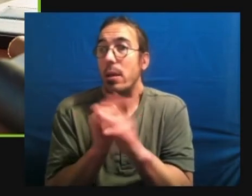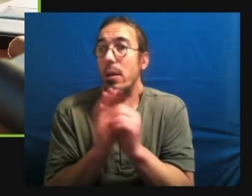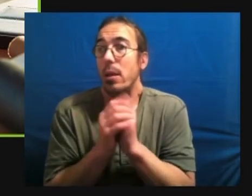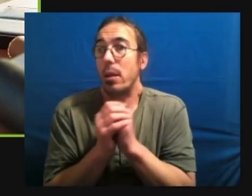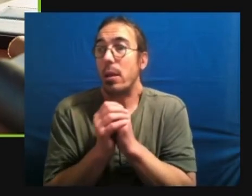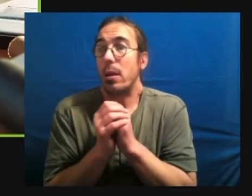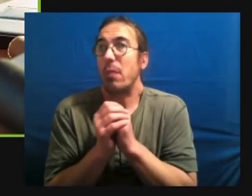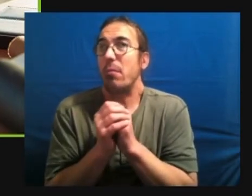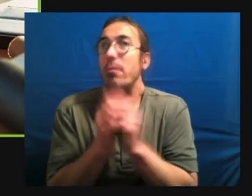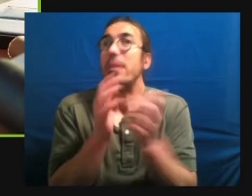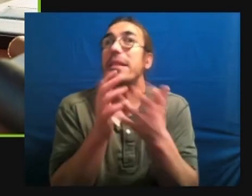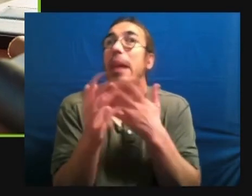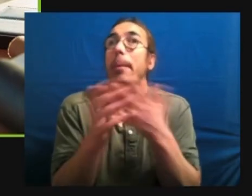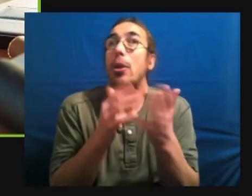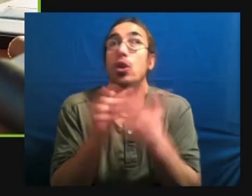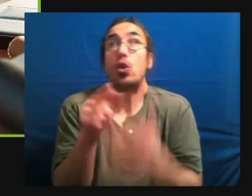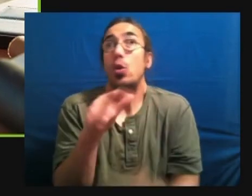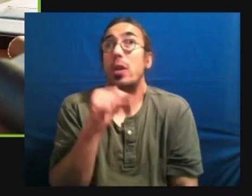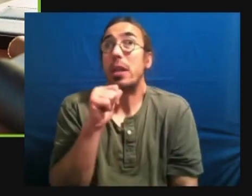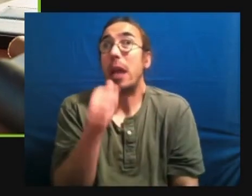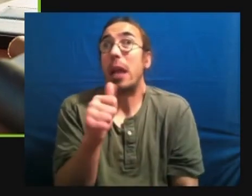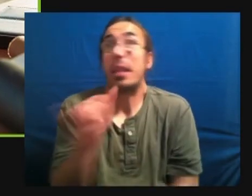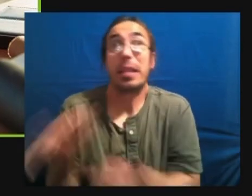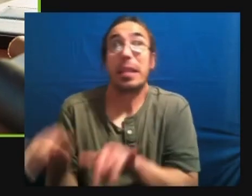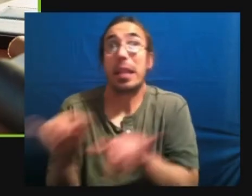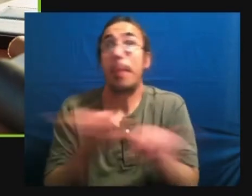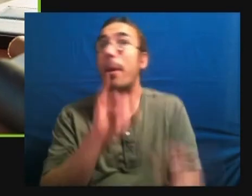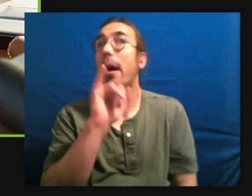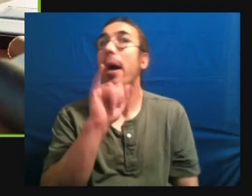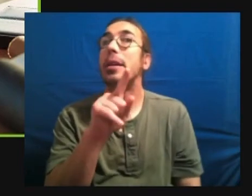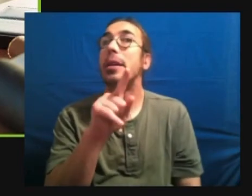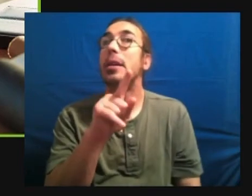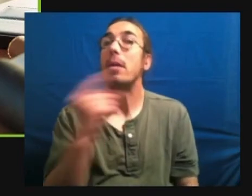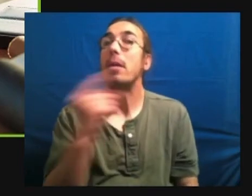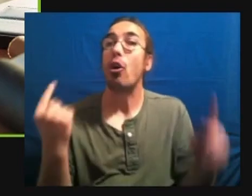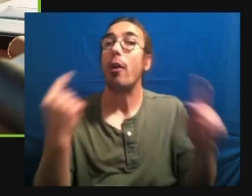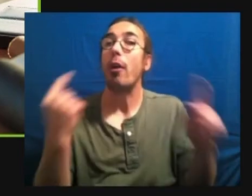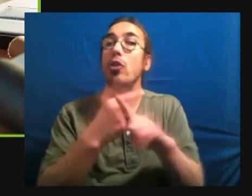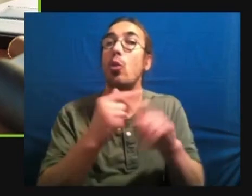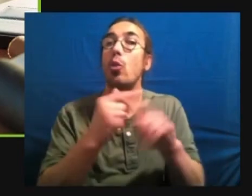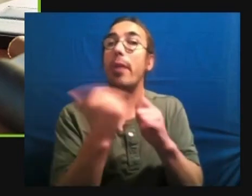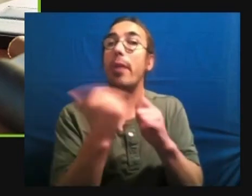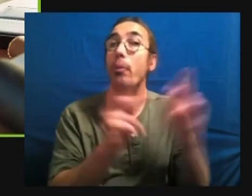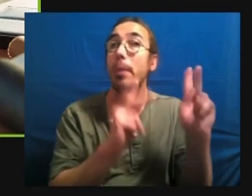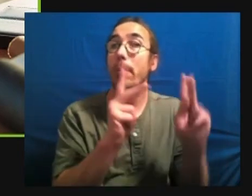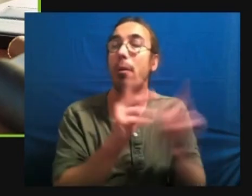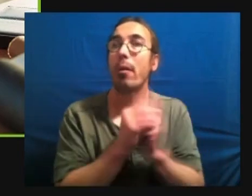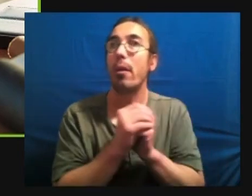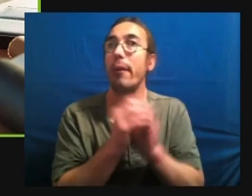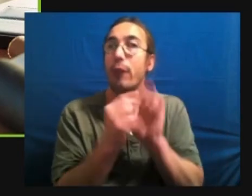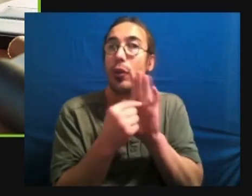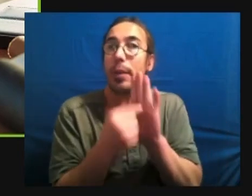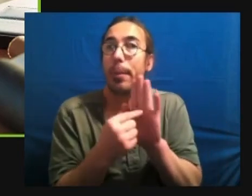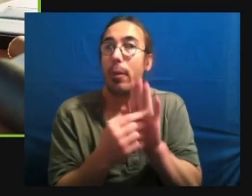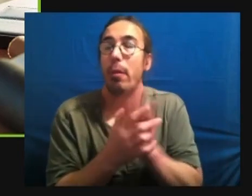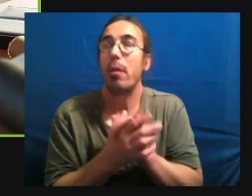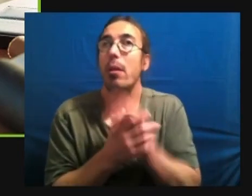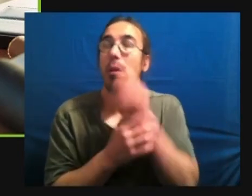even though you're not in the same identity intersections with other people. Like in this